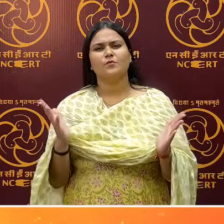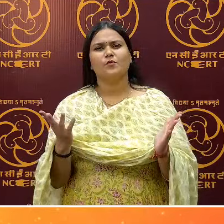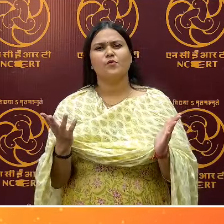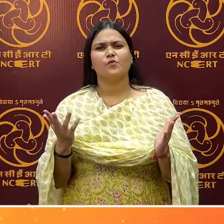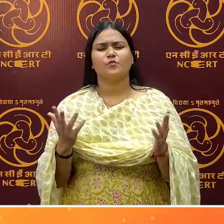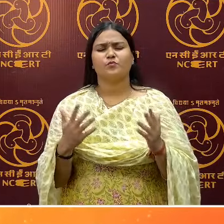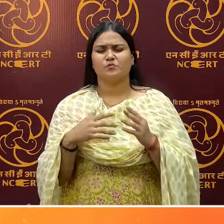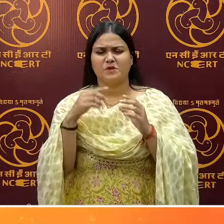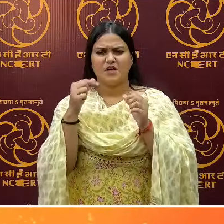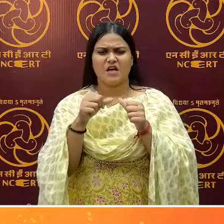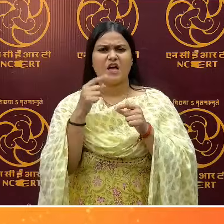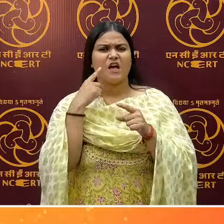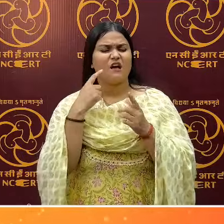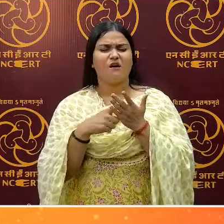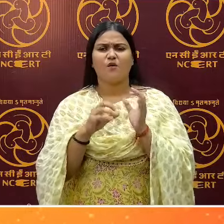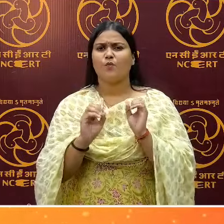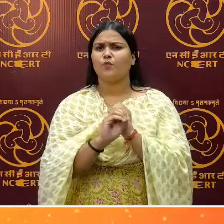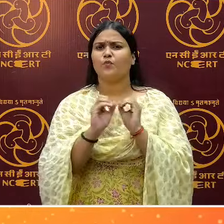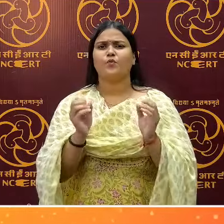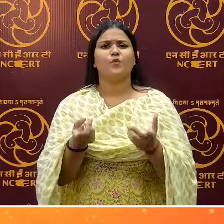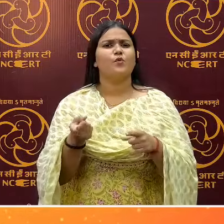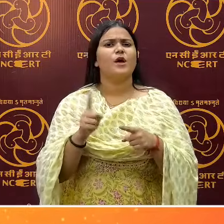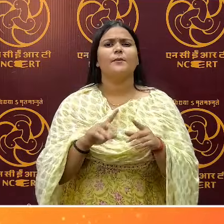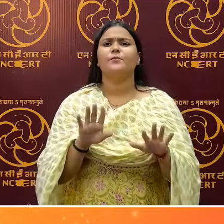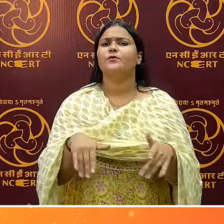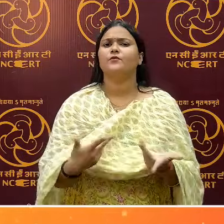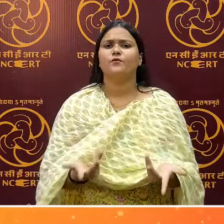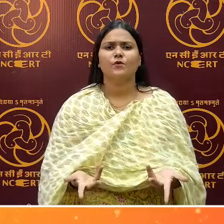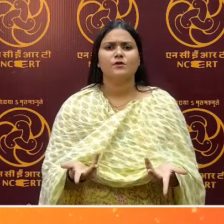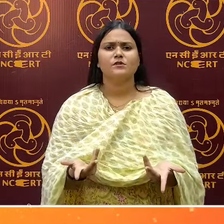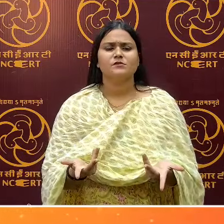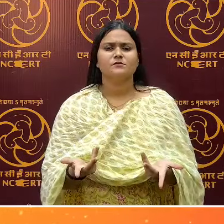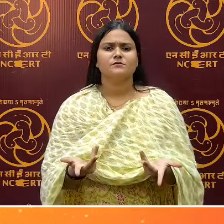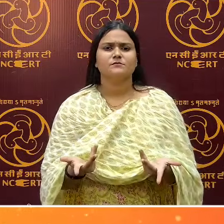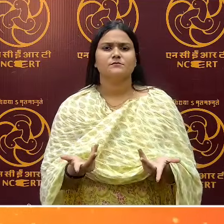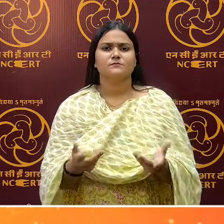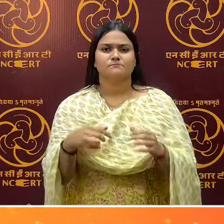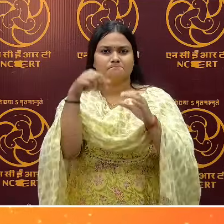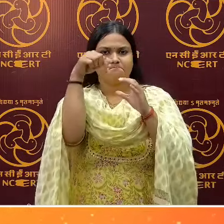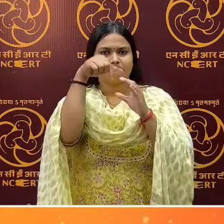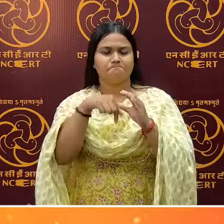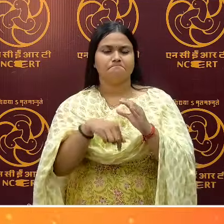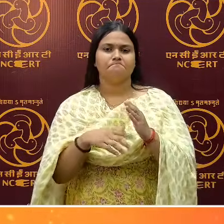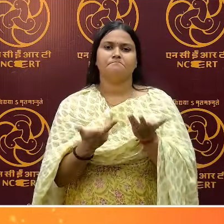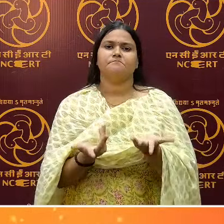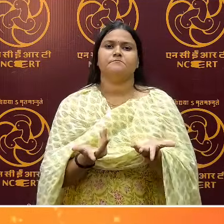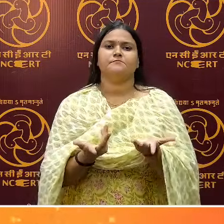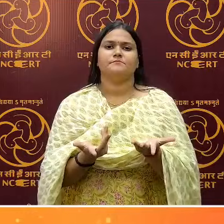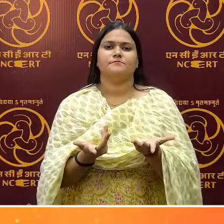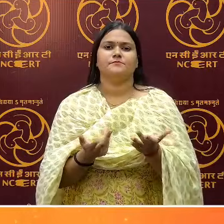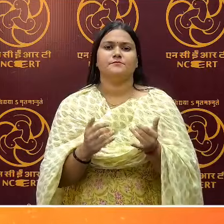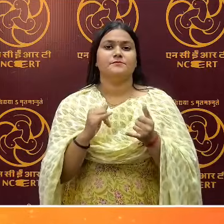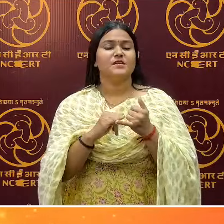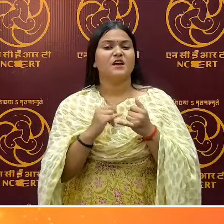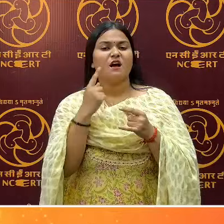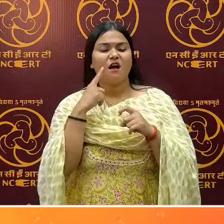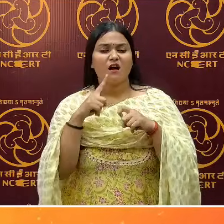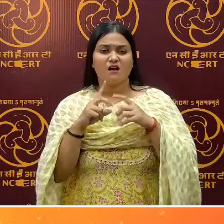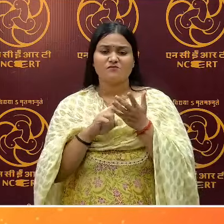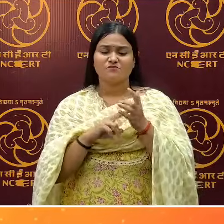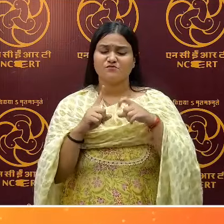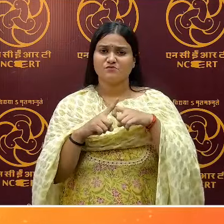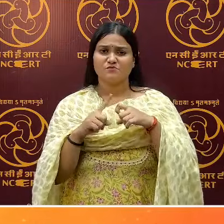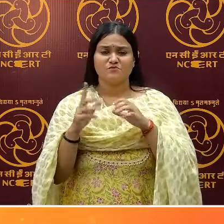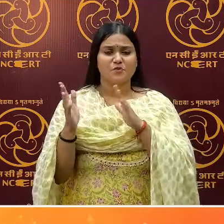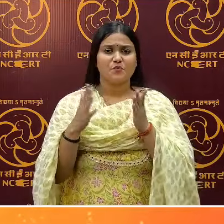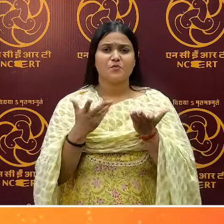is no air. Let's see what happens with it. It goes Down. down. So it sinks in the water, whereas